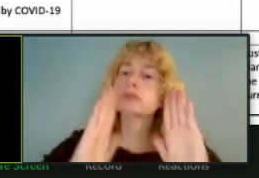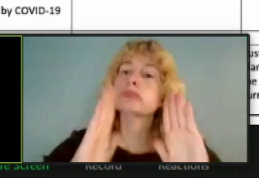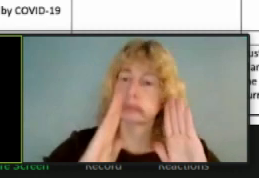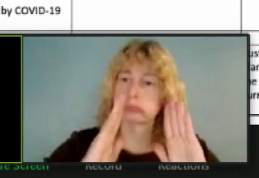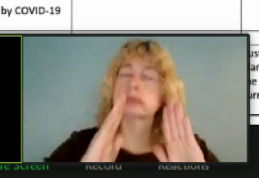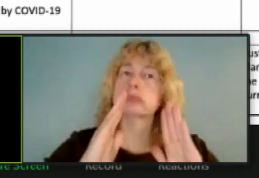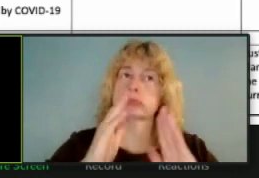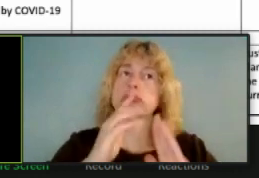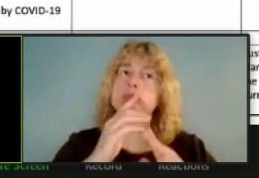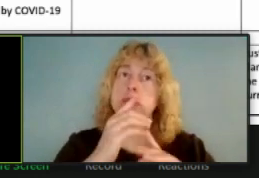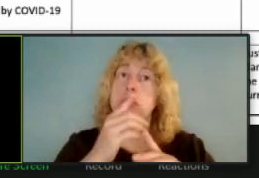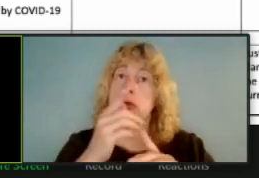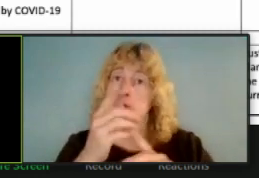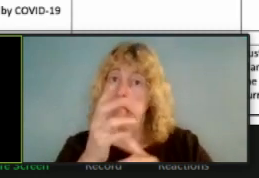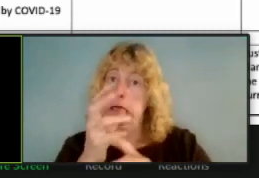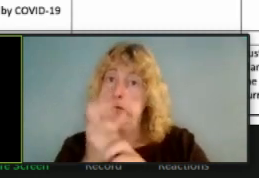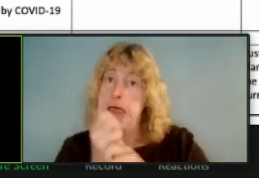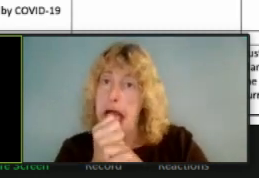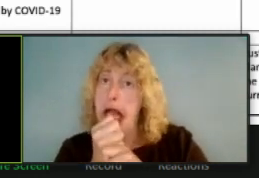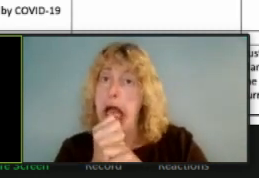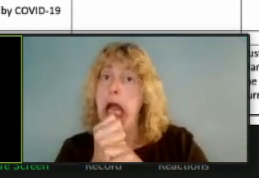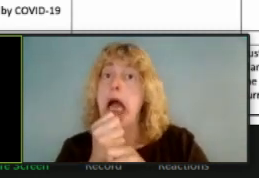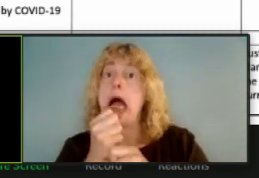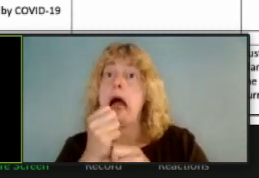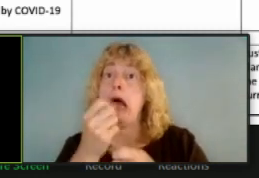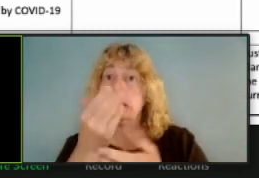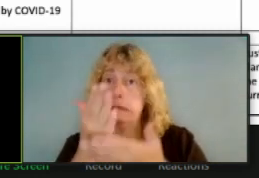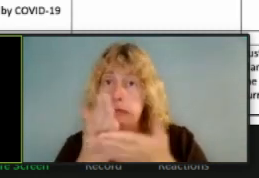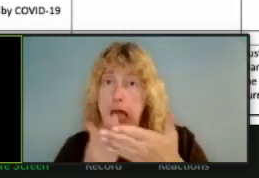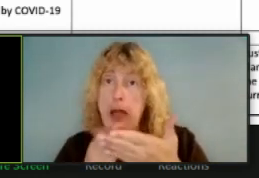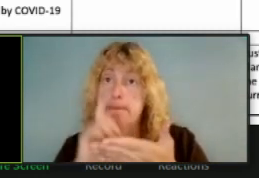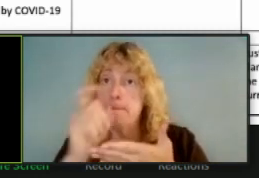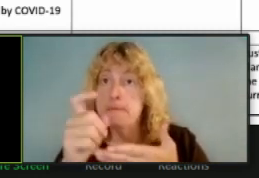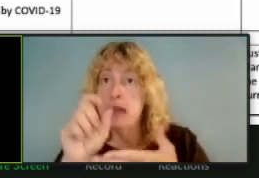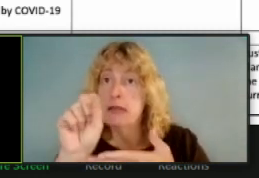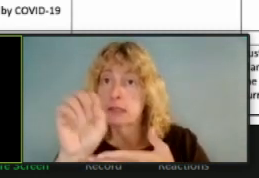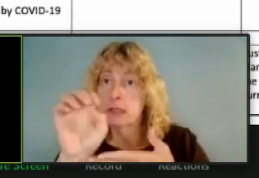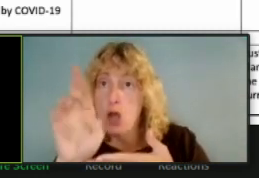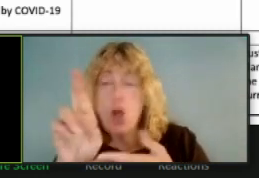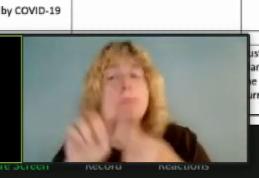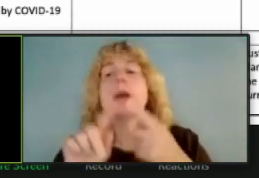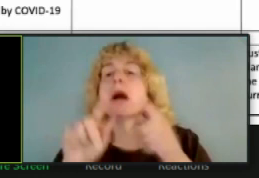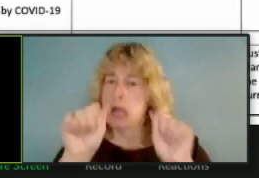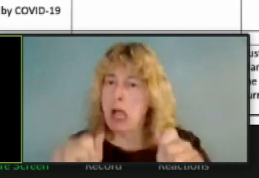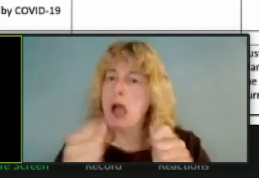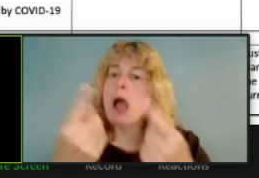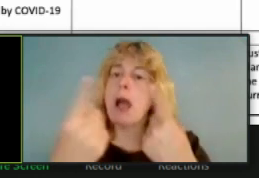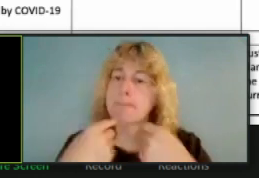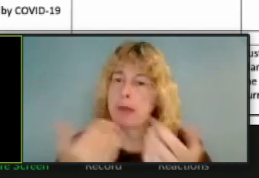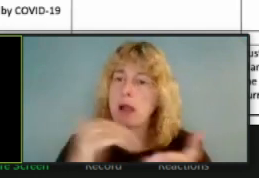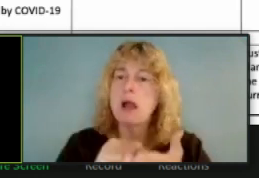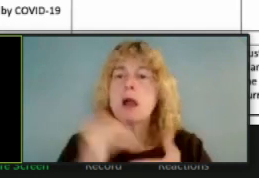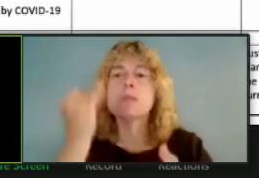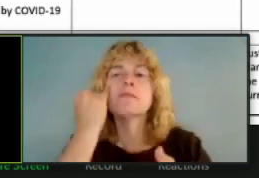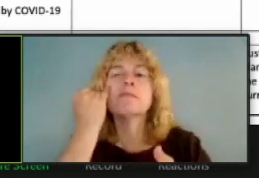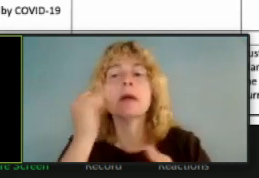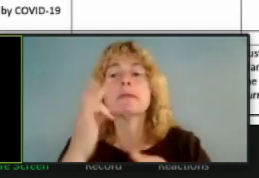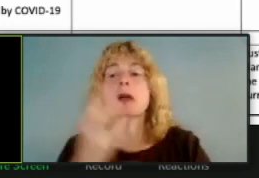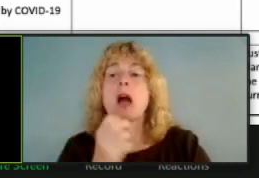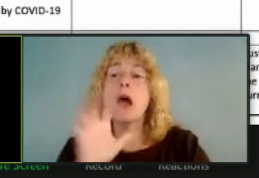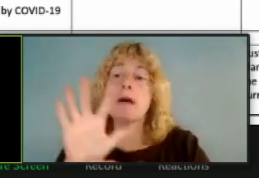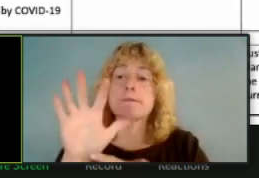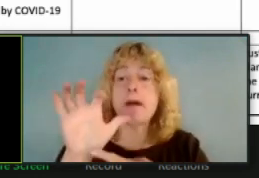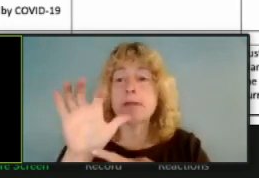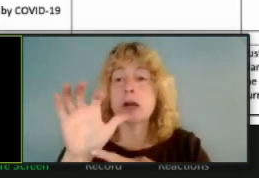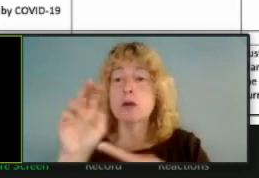the SER, please send them back to get the remaining amount. So if they got $500 in November, because